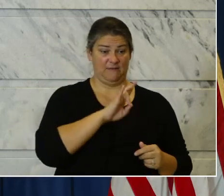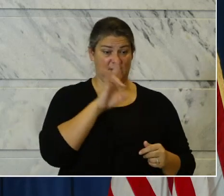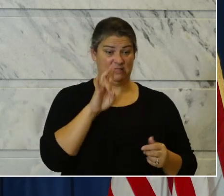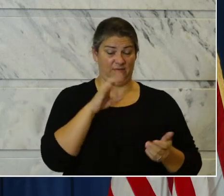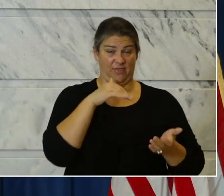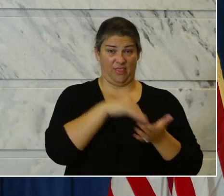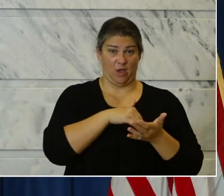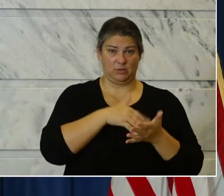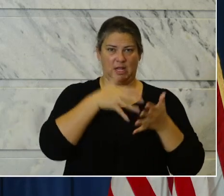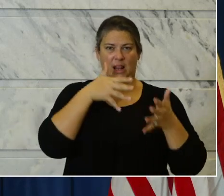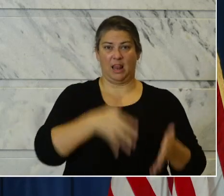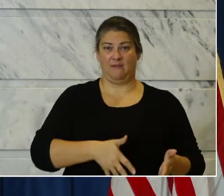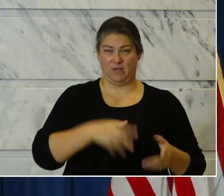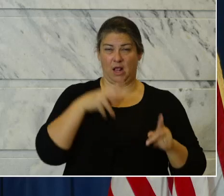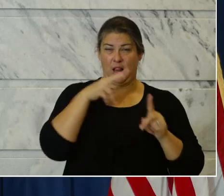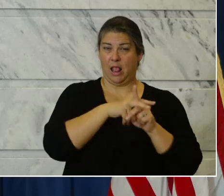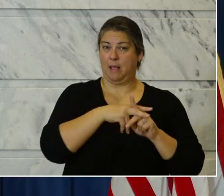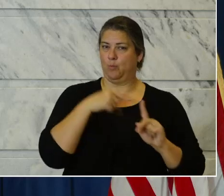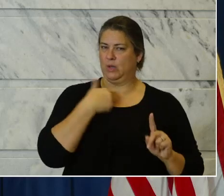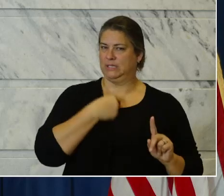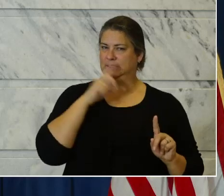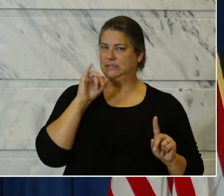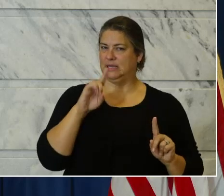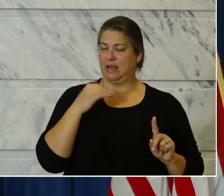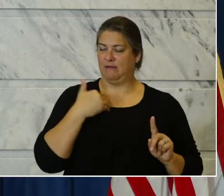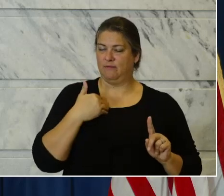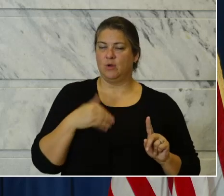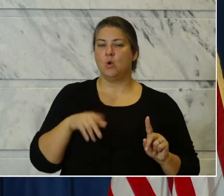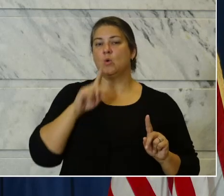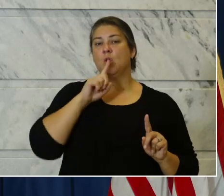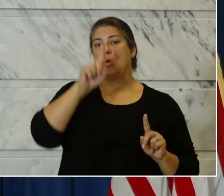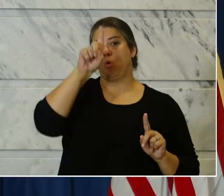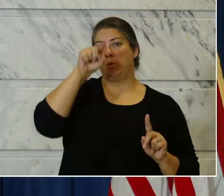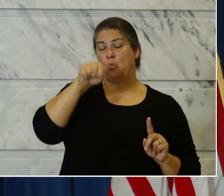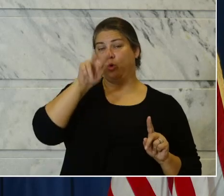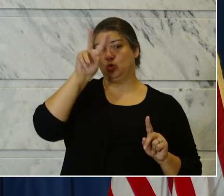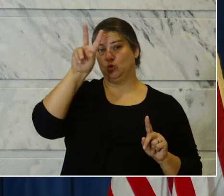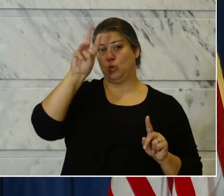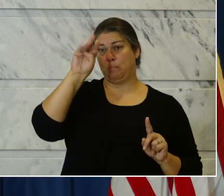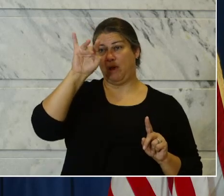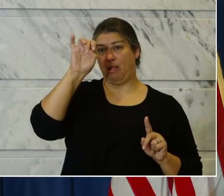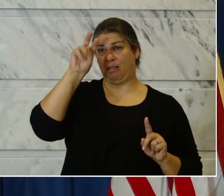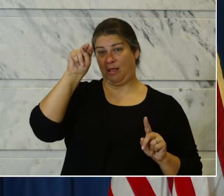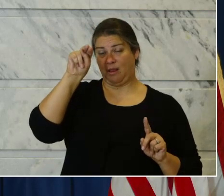initial claims. The most of those out of that 1.2 million are going to be